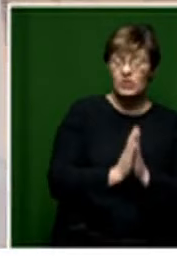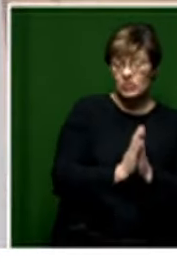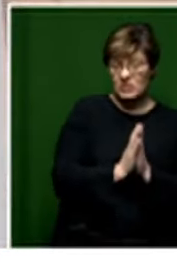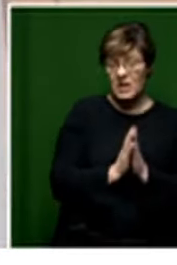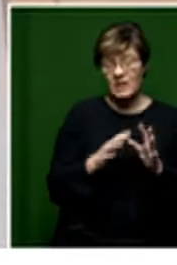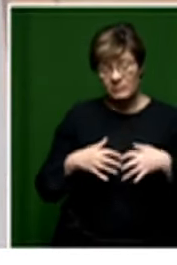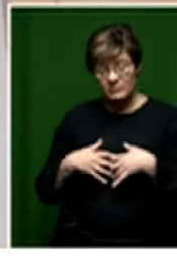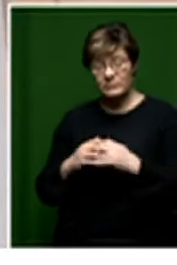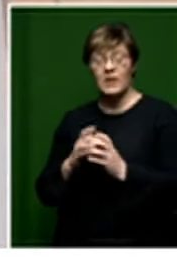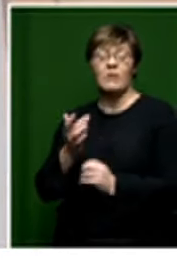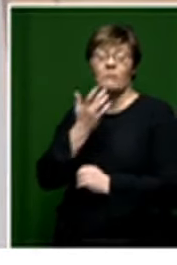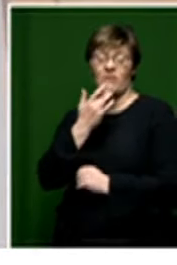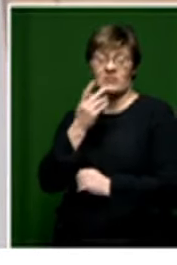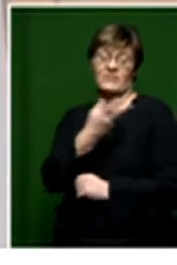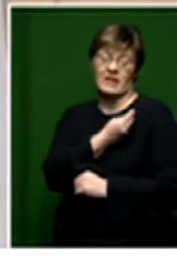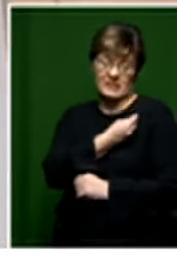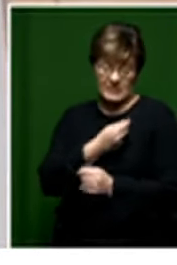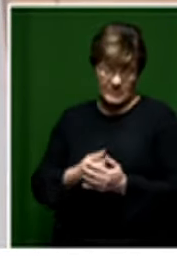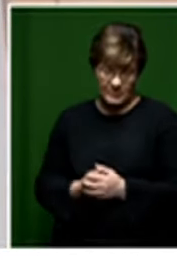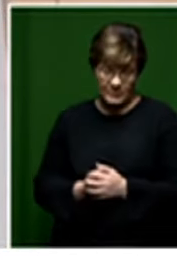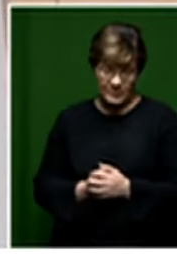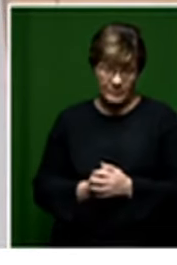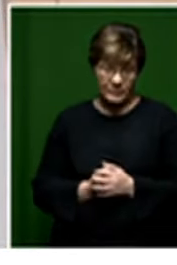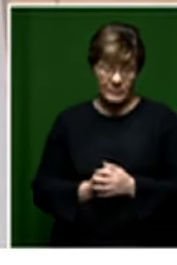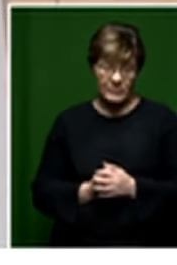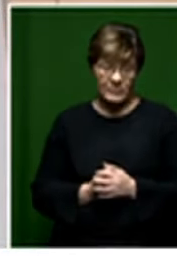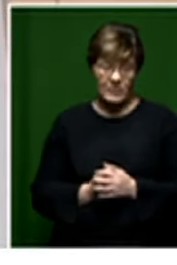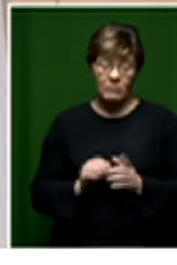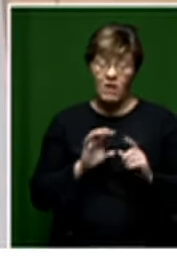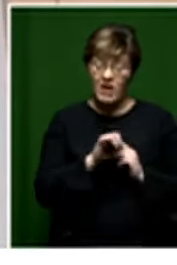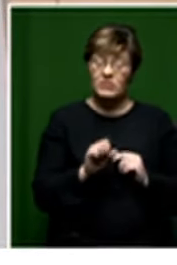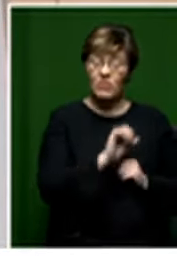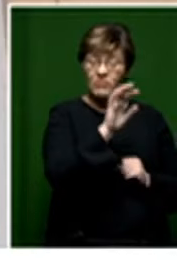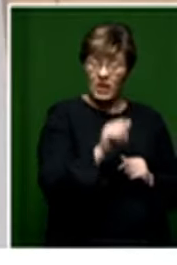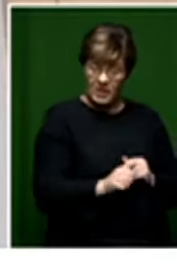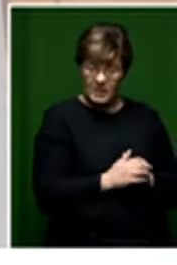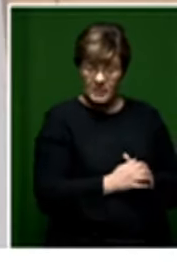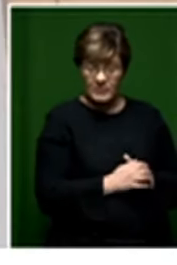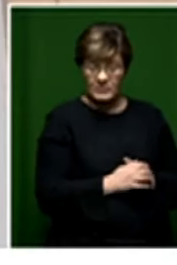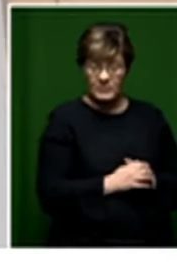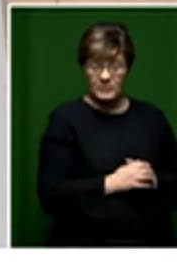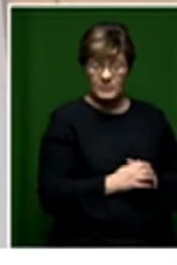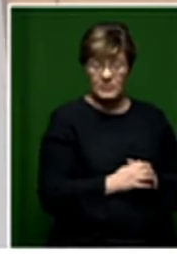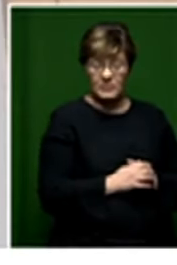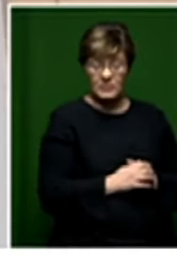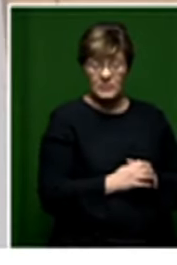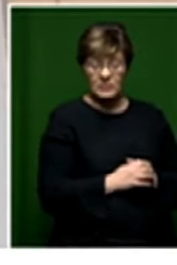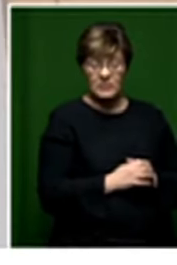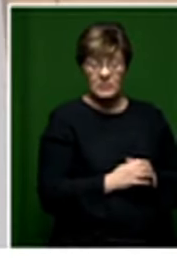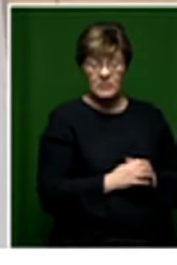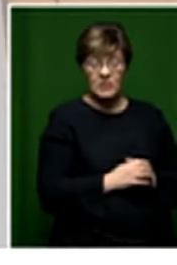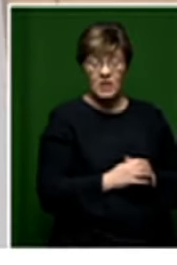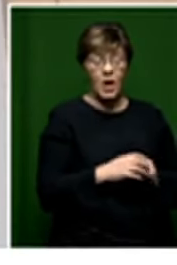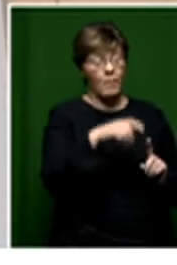shaping preferences towards vaccines. And what we find in South Africa is actually the degree to which